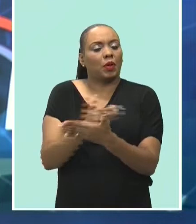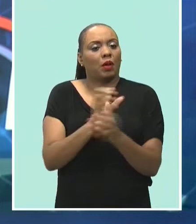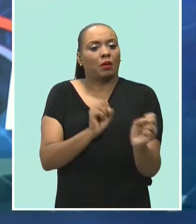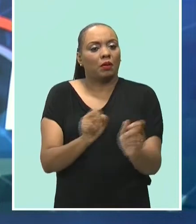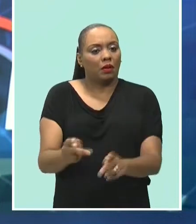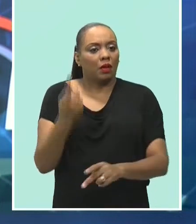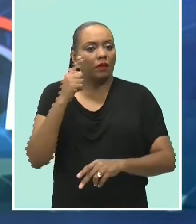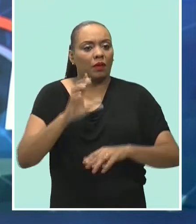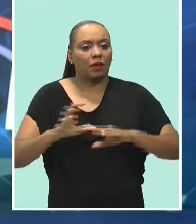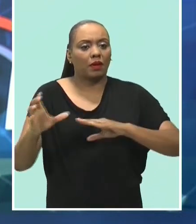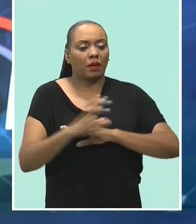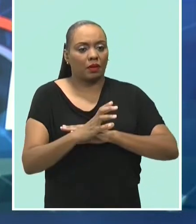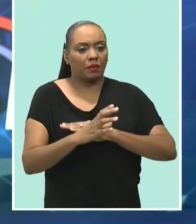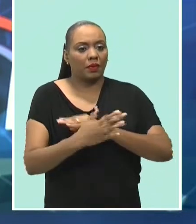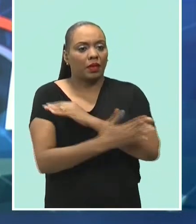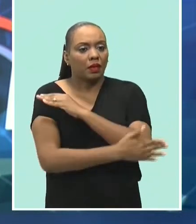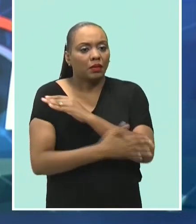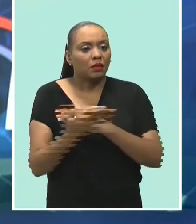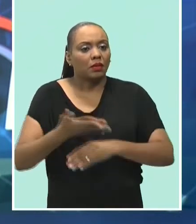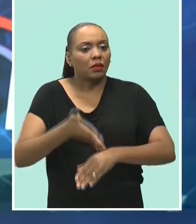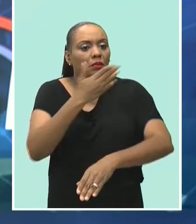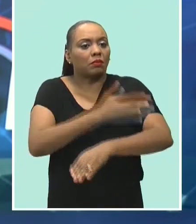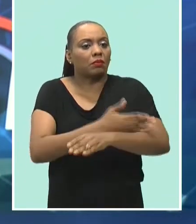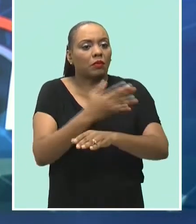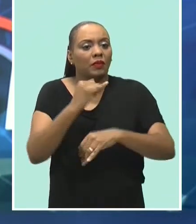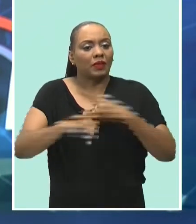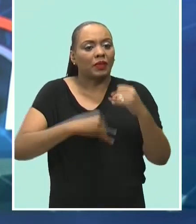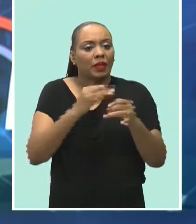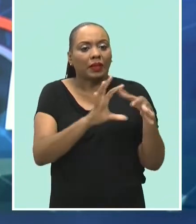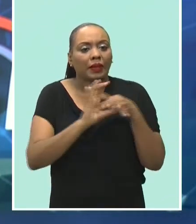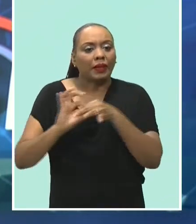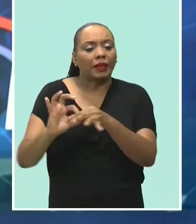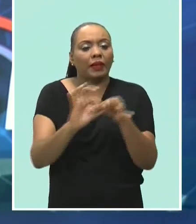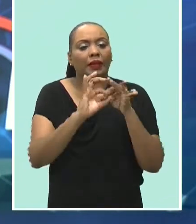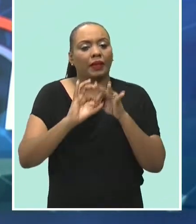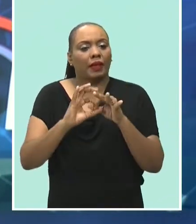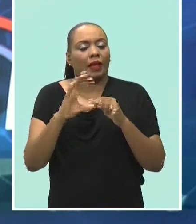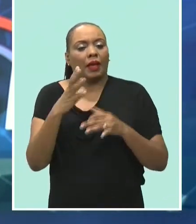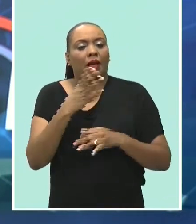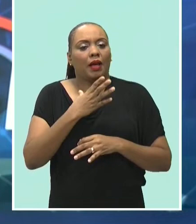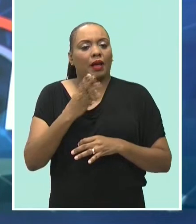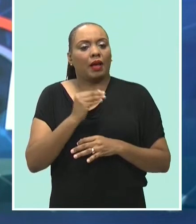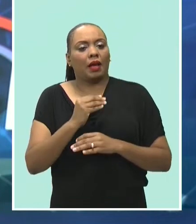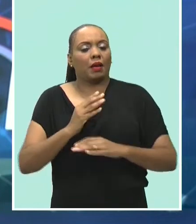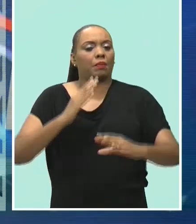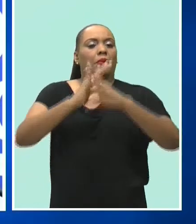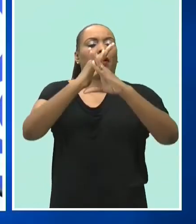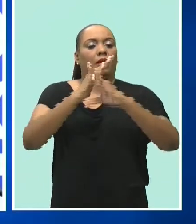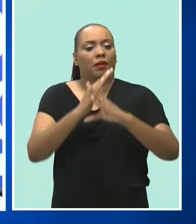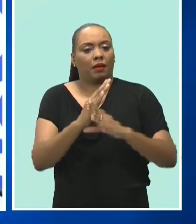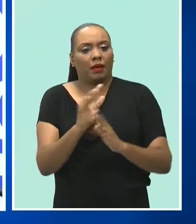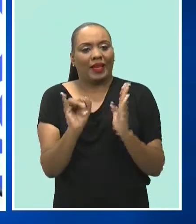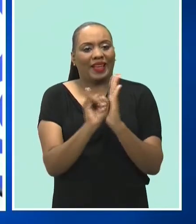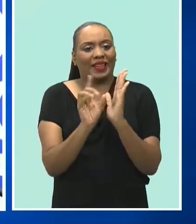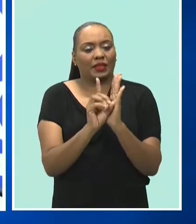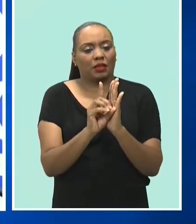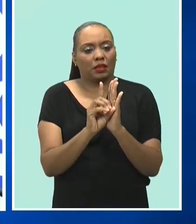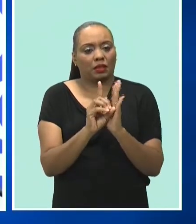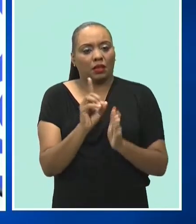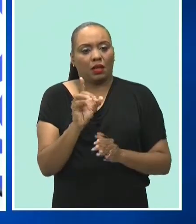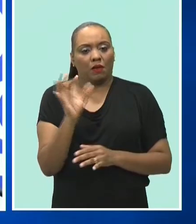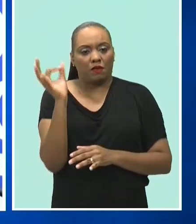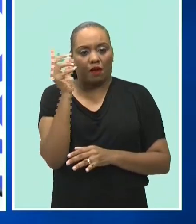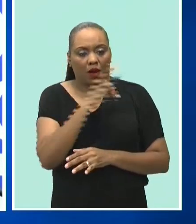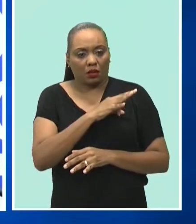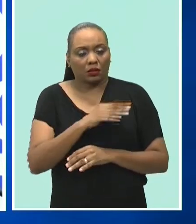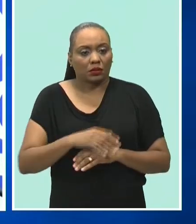for Caribbean countries to improve international relations and prevent identity fraud. For Caribbean economies,